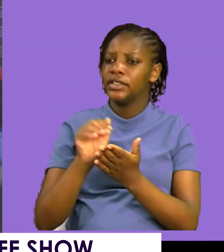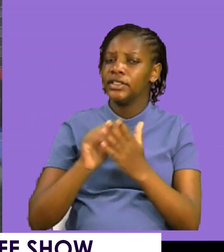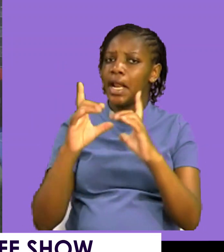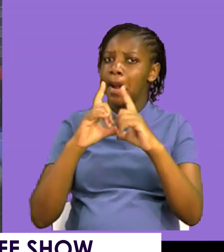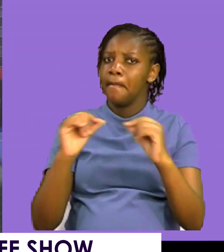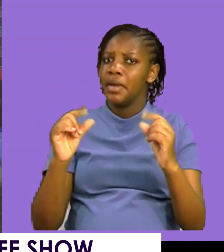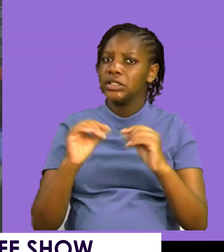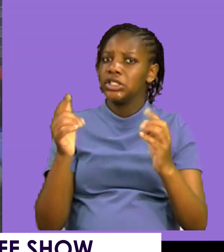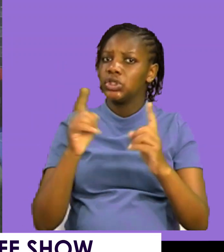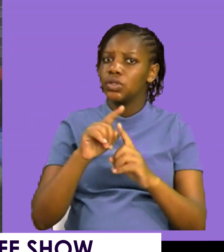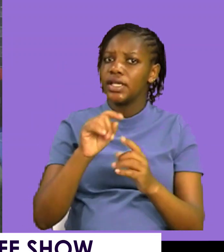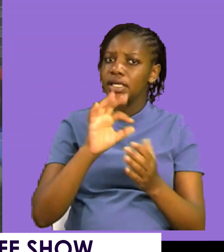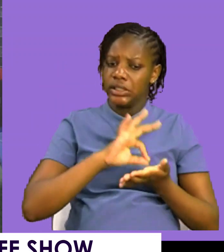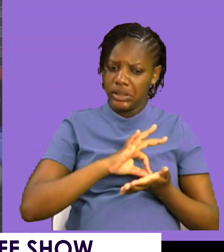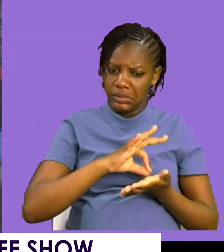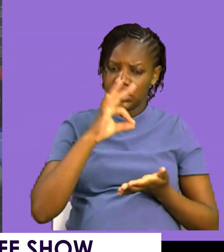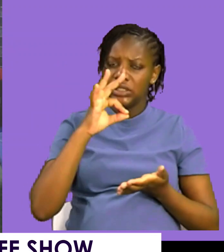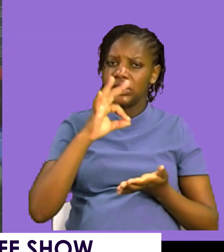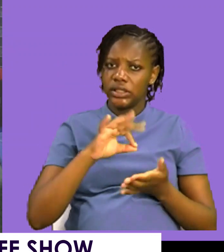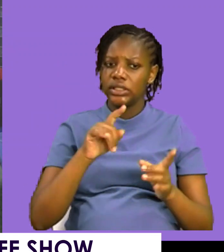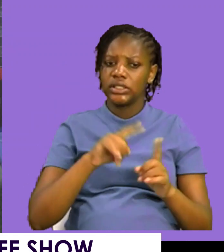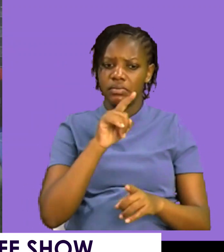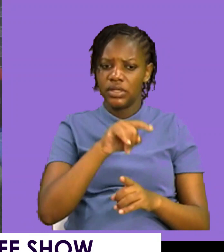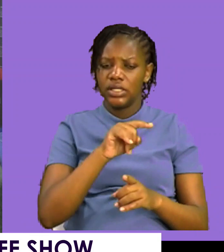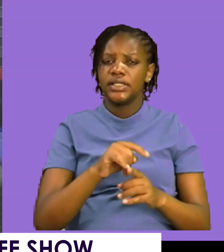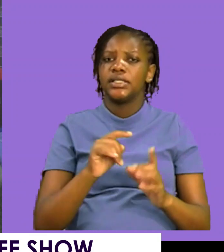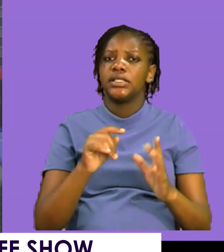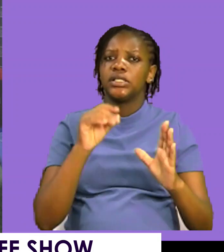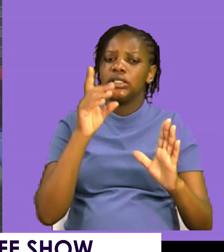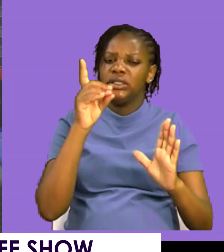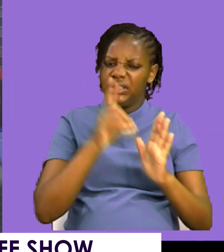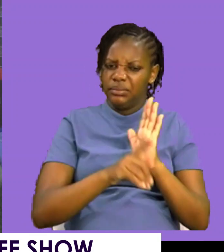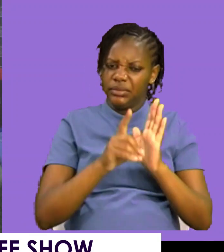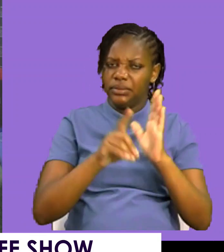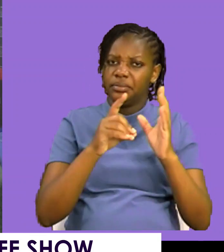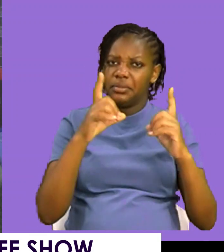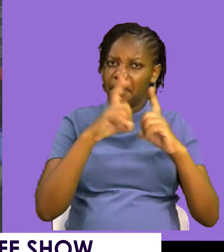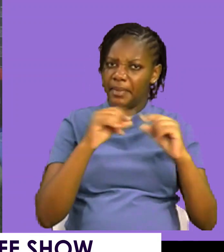spirit, and these messages are mostly deep. They are will. You know,